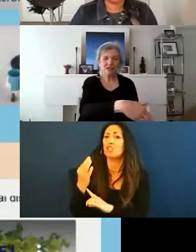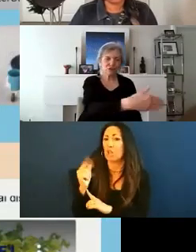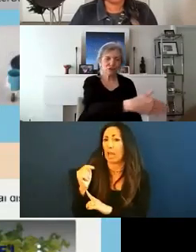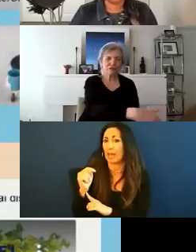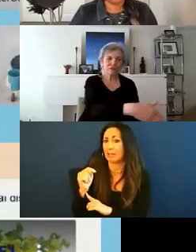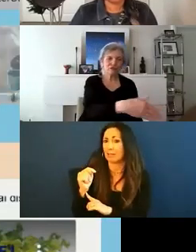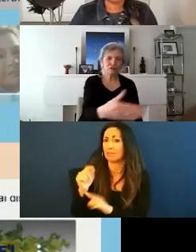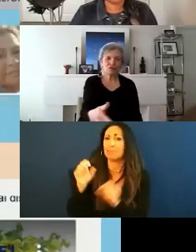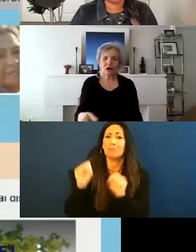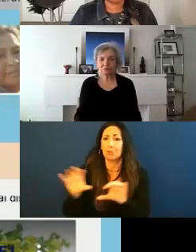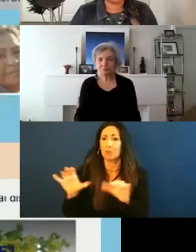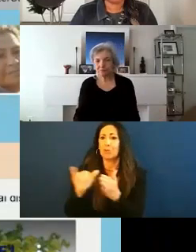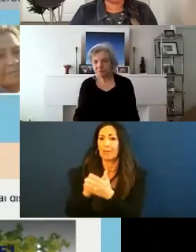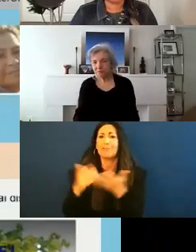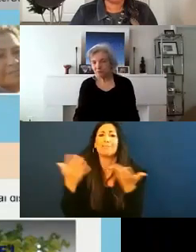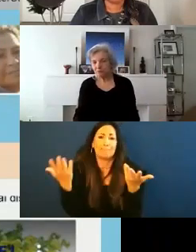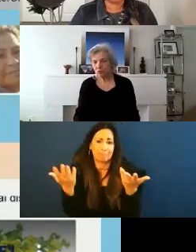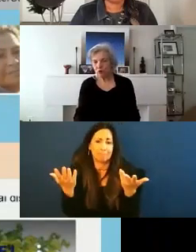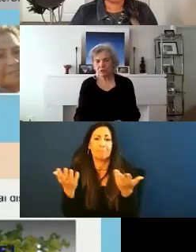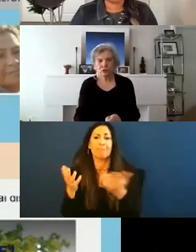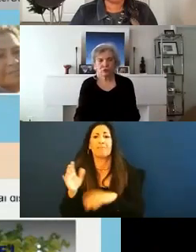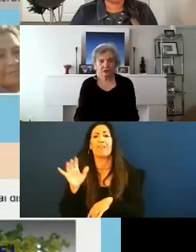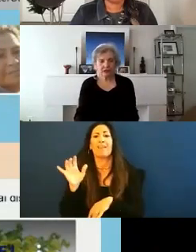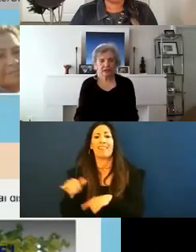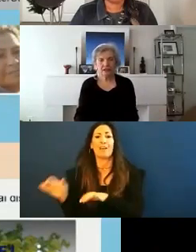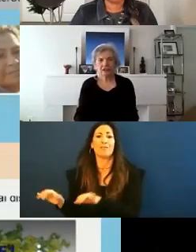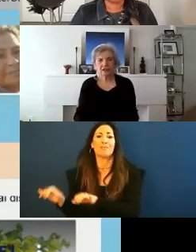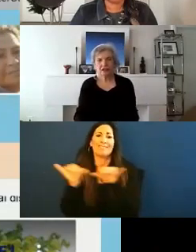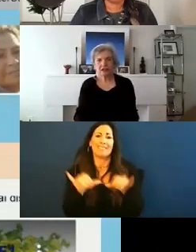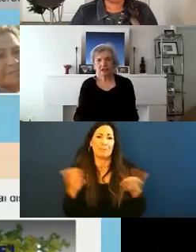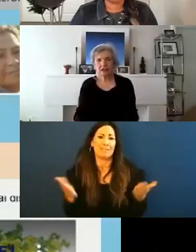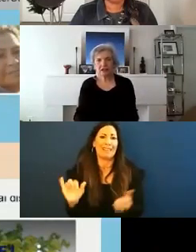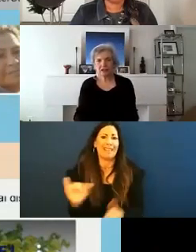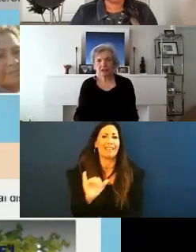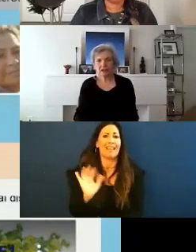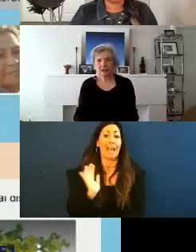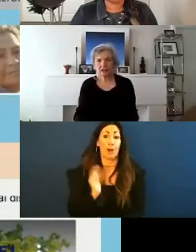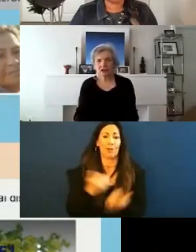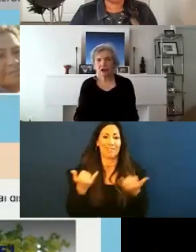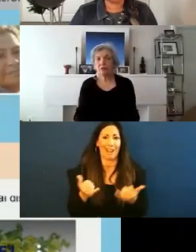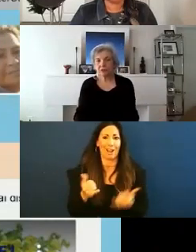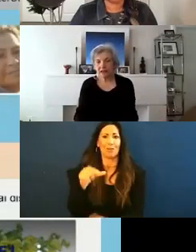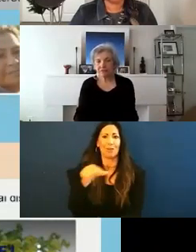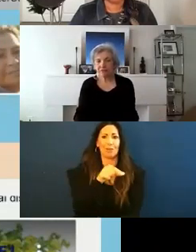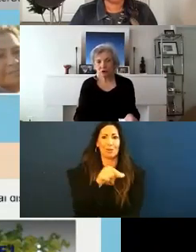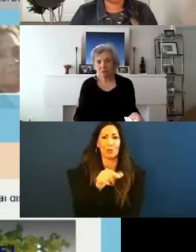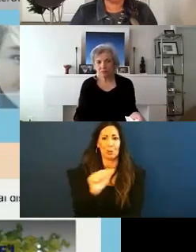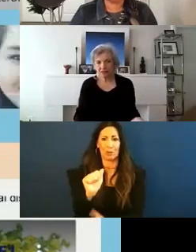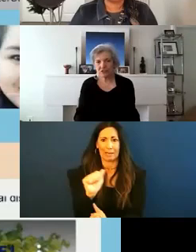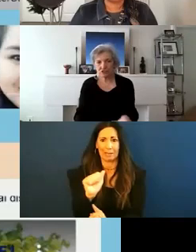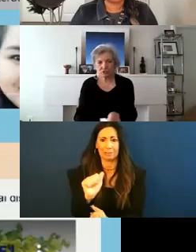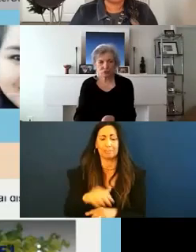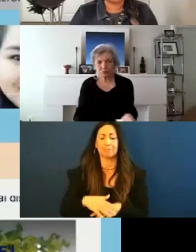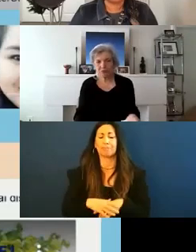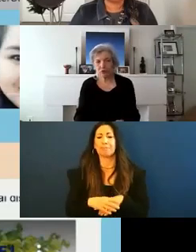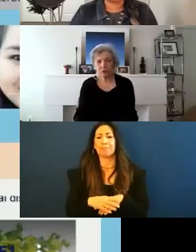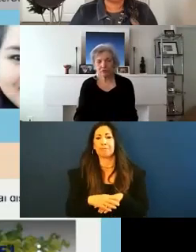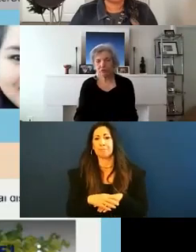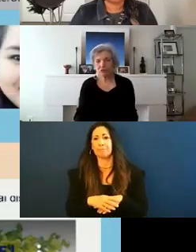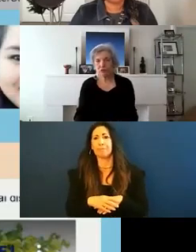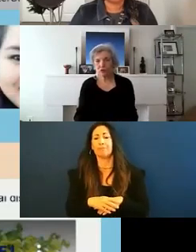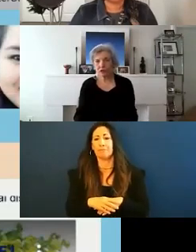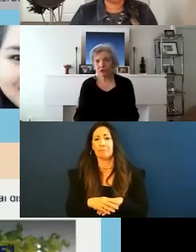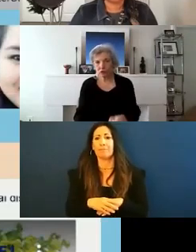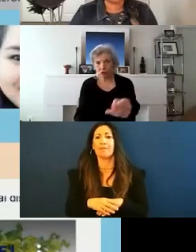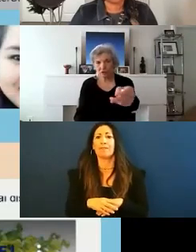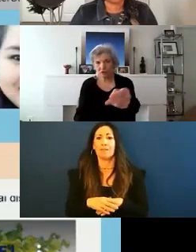be equivalent to what, or in Q&A on the platform, that would be equivalent